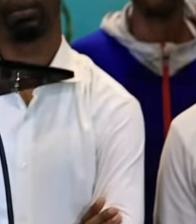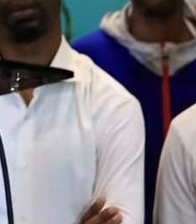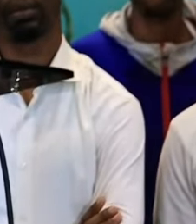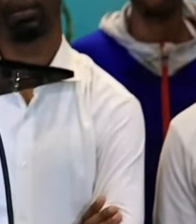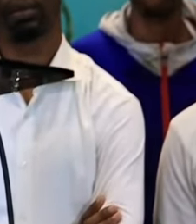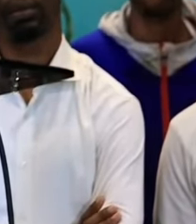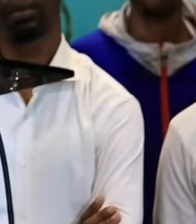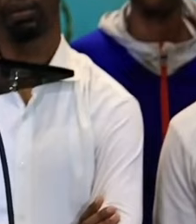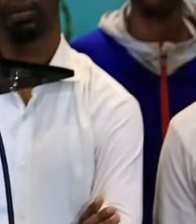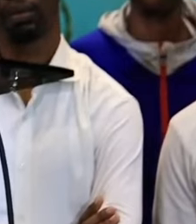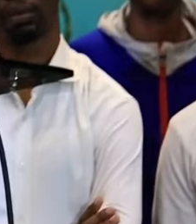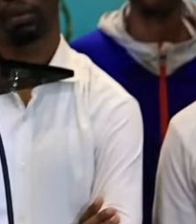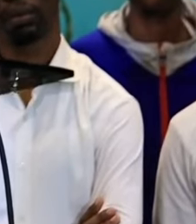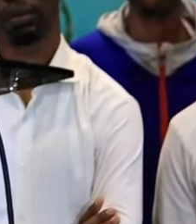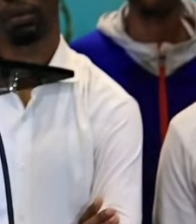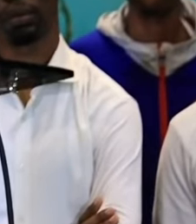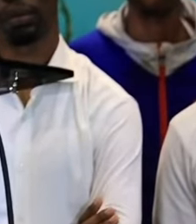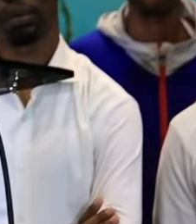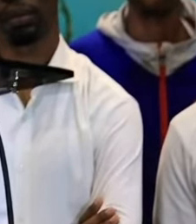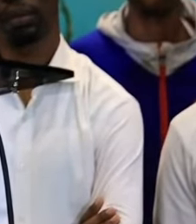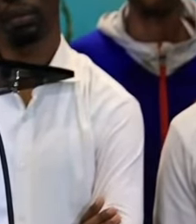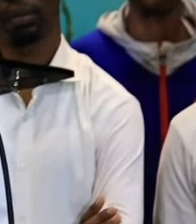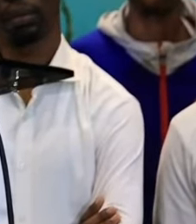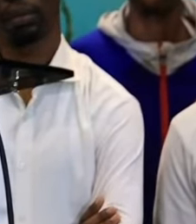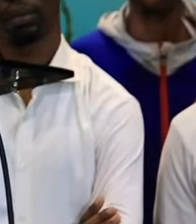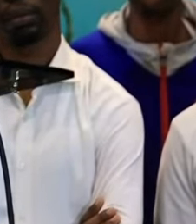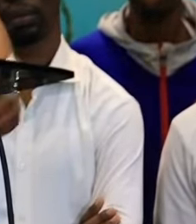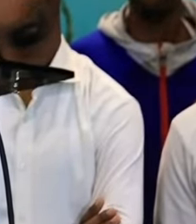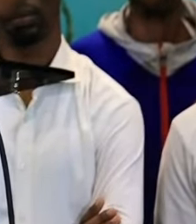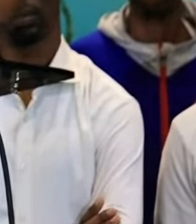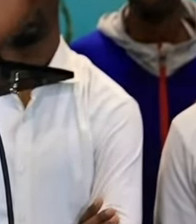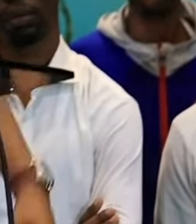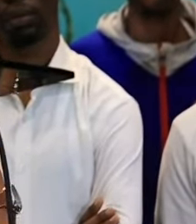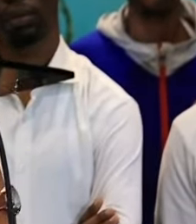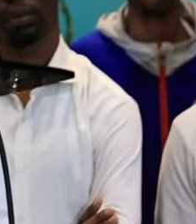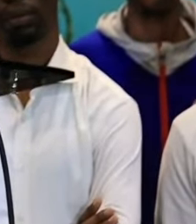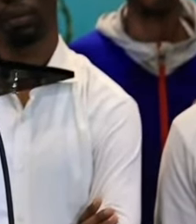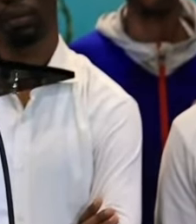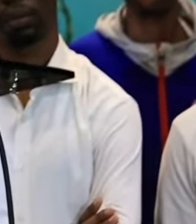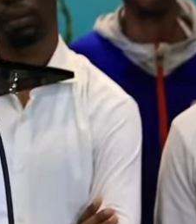You don't have a relationship with Christ as expected. We want to say today,